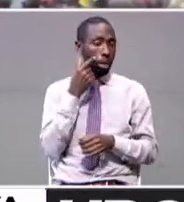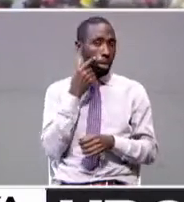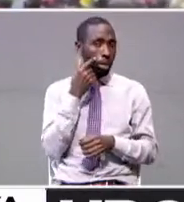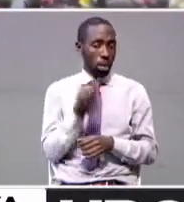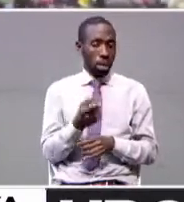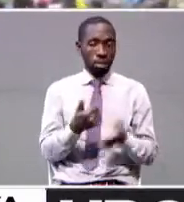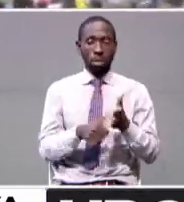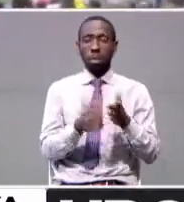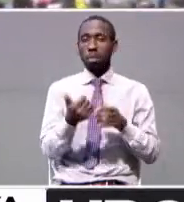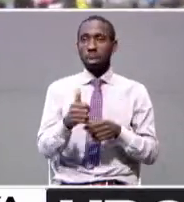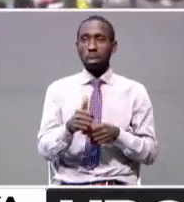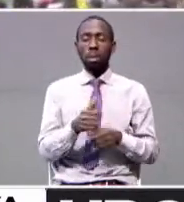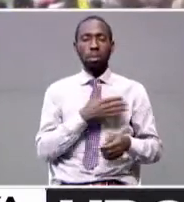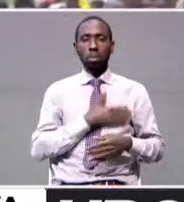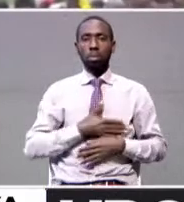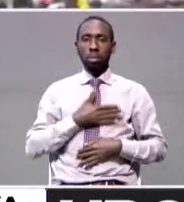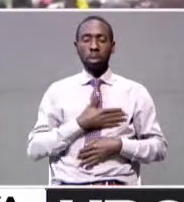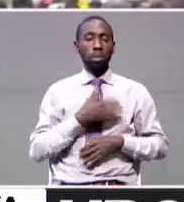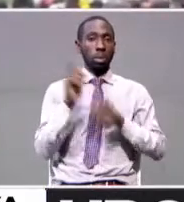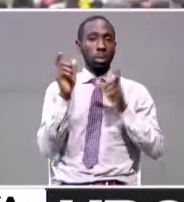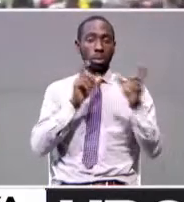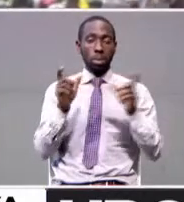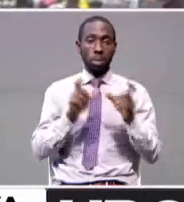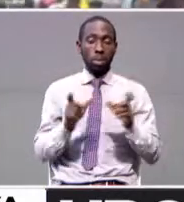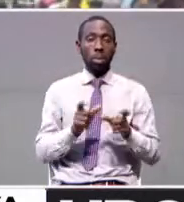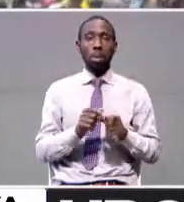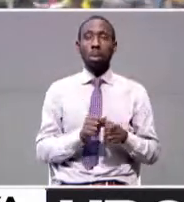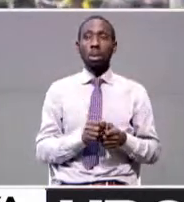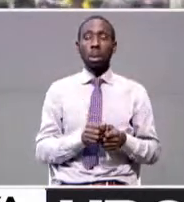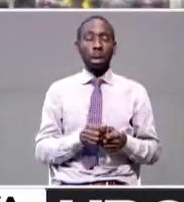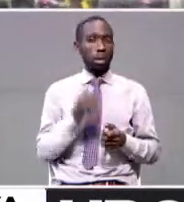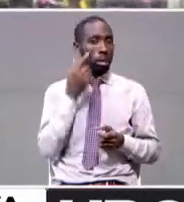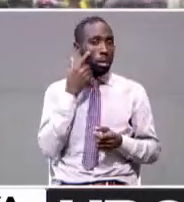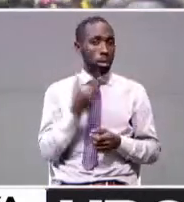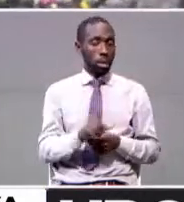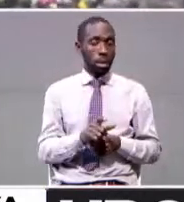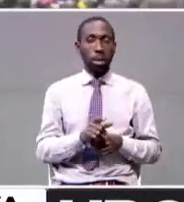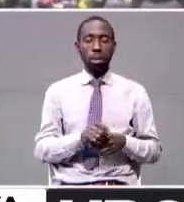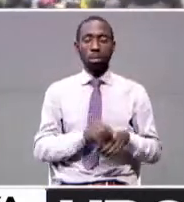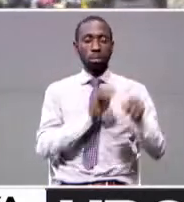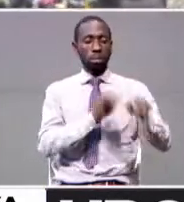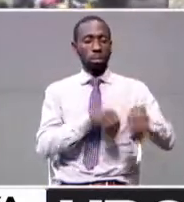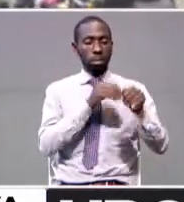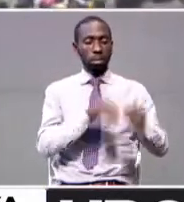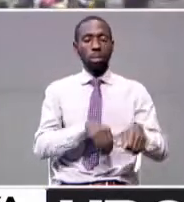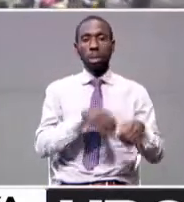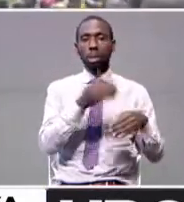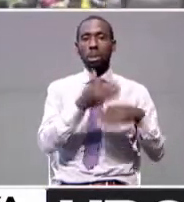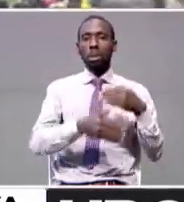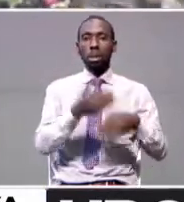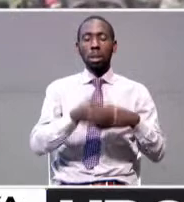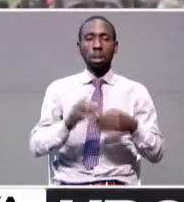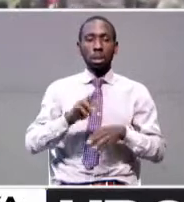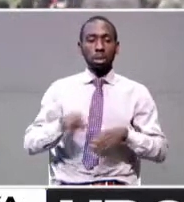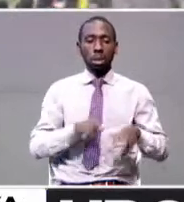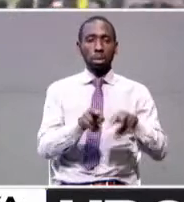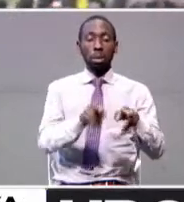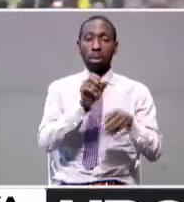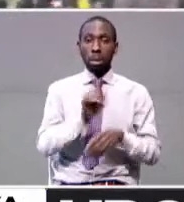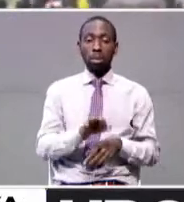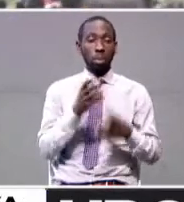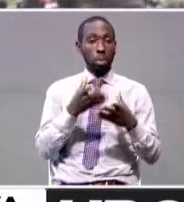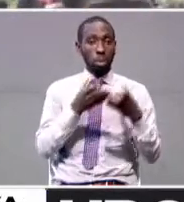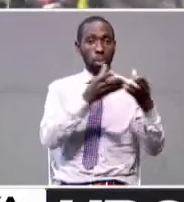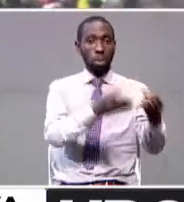time being. We have fields of gardens which are across rivers, We are saying if they are to go there, they